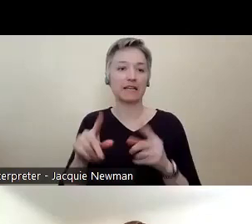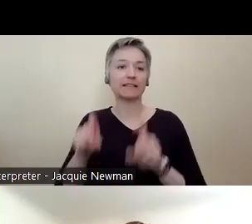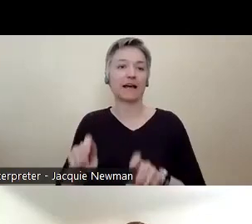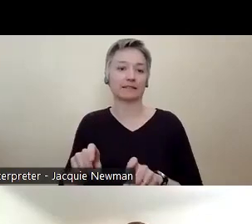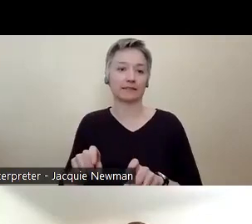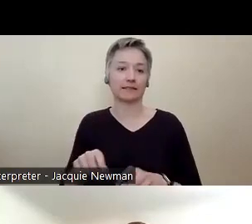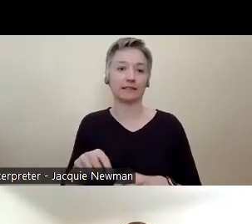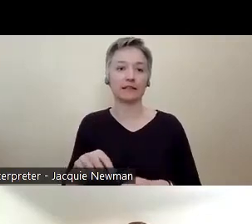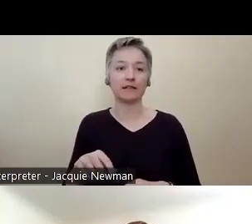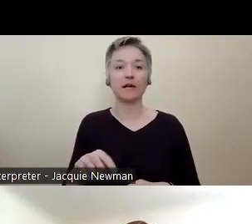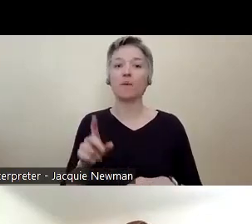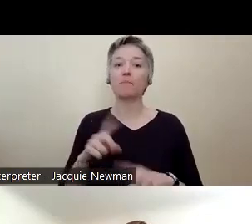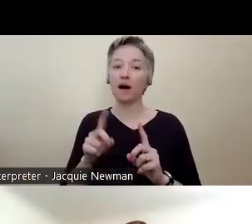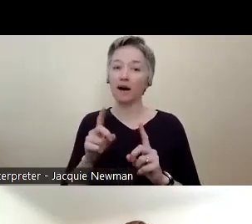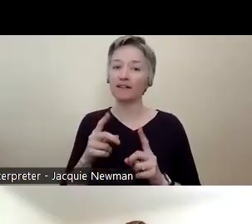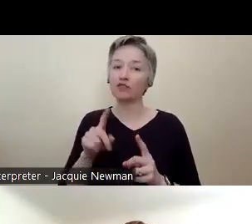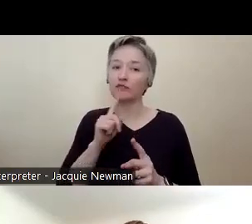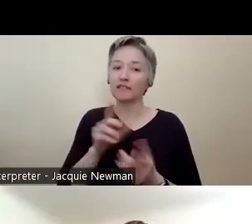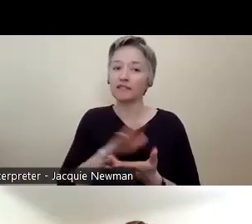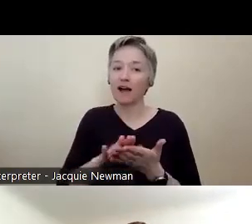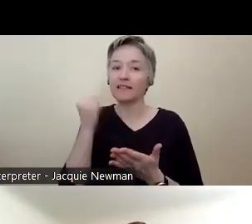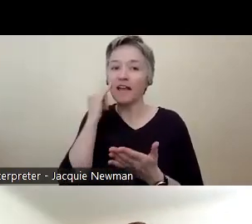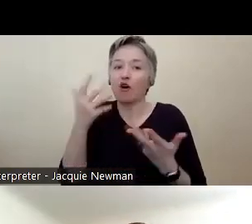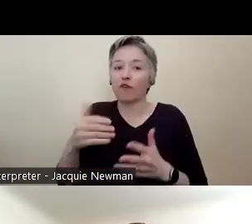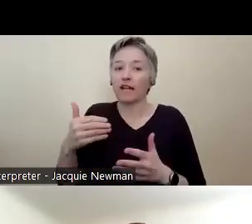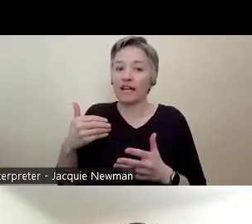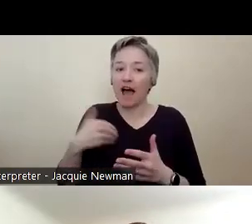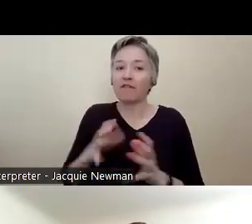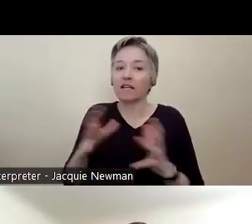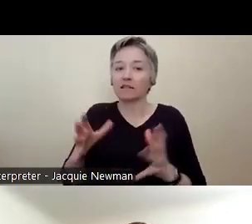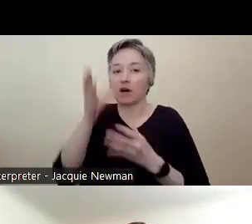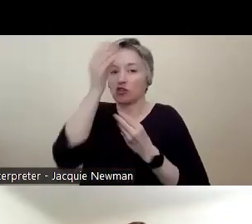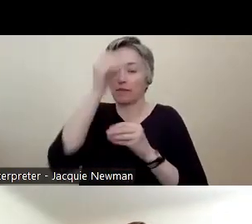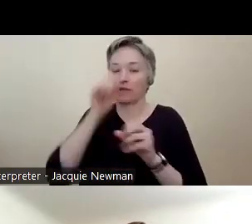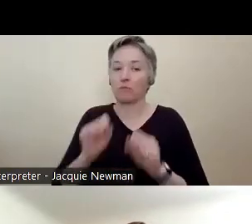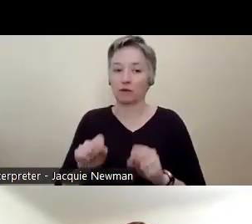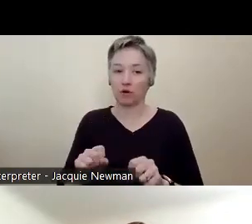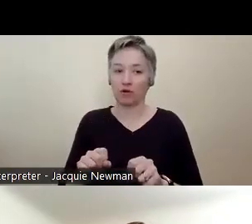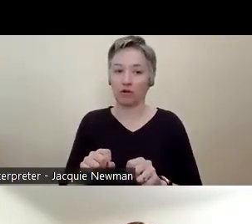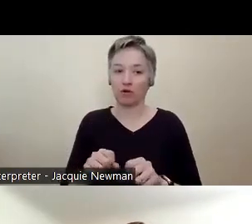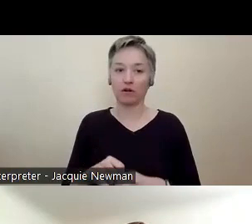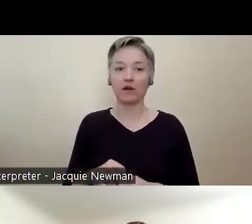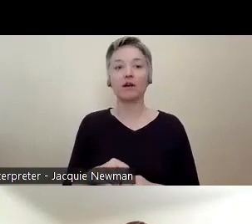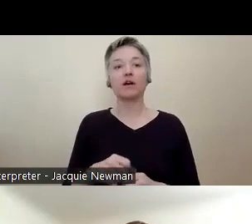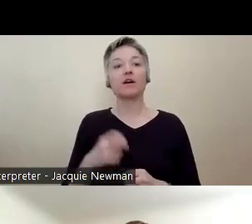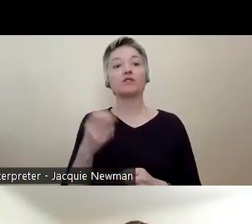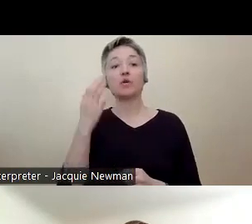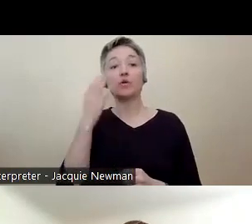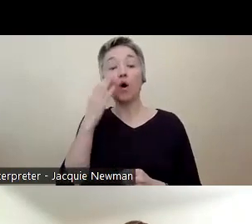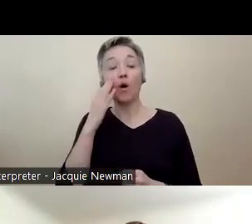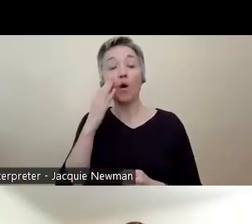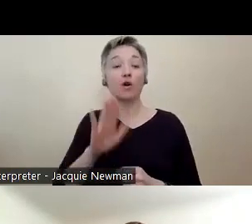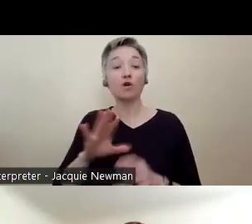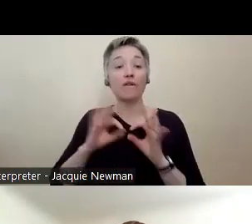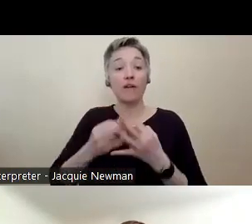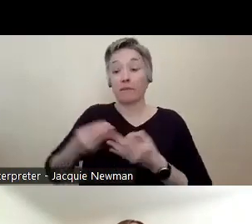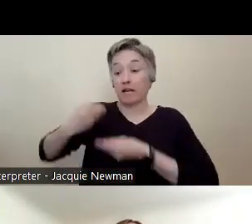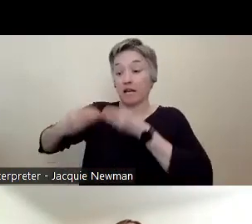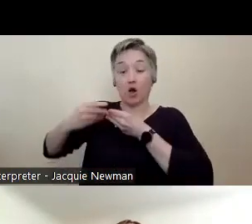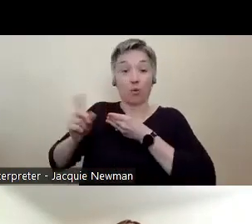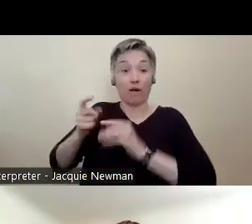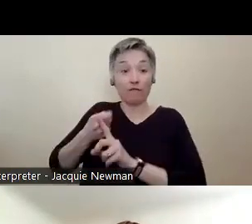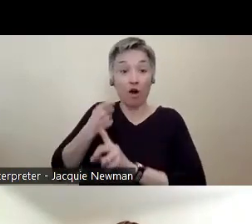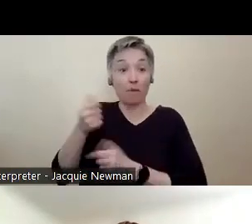have that information available. And getting as much as you can. So understanding what your country or region of origin is can be